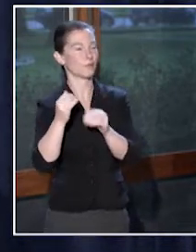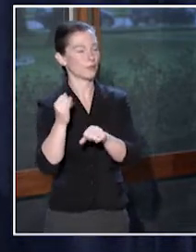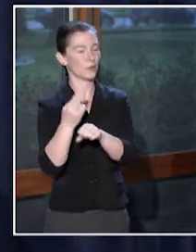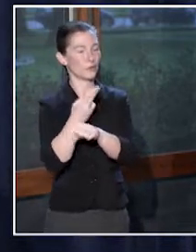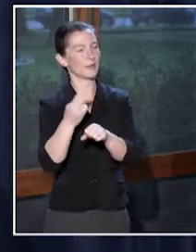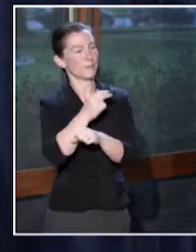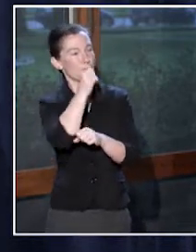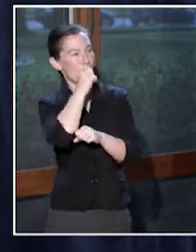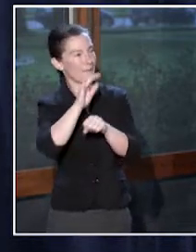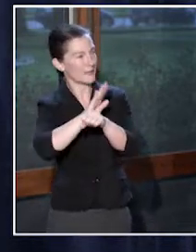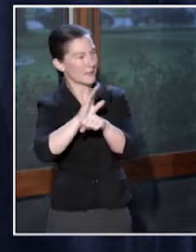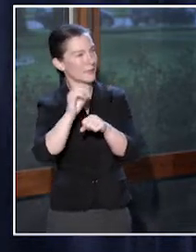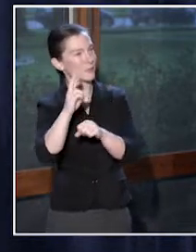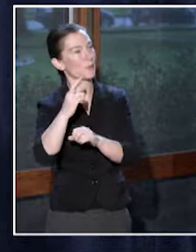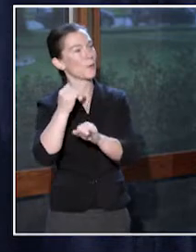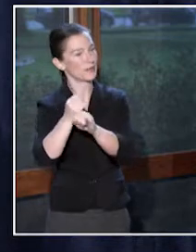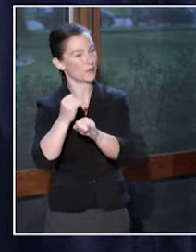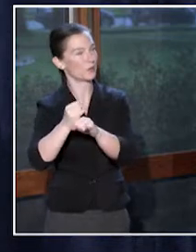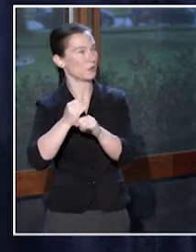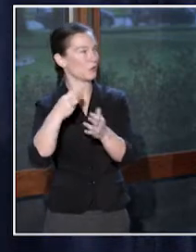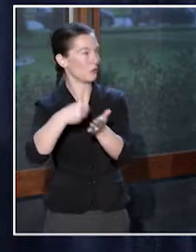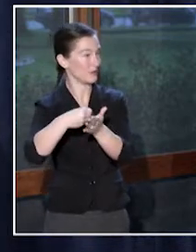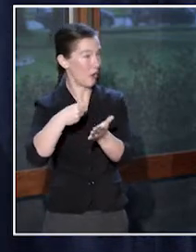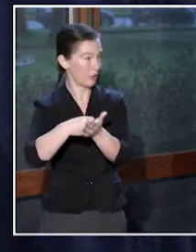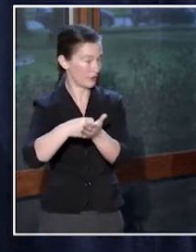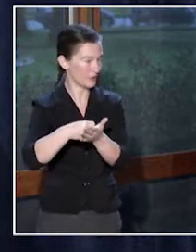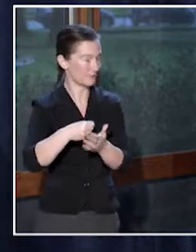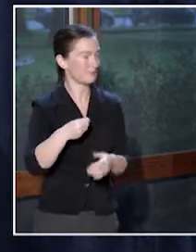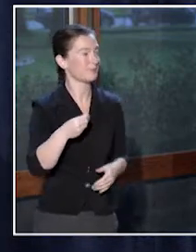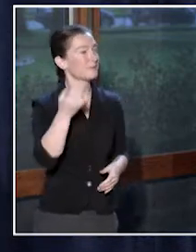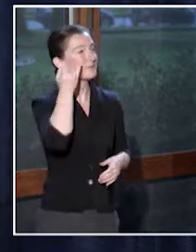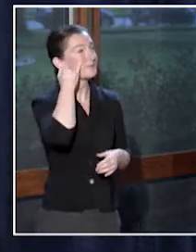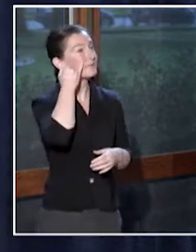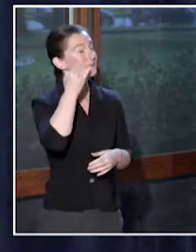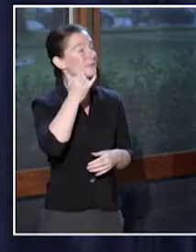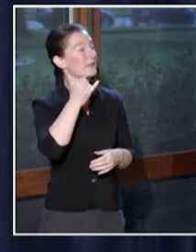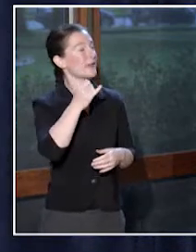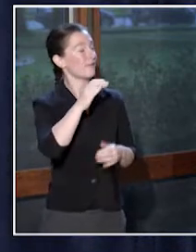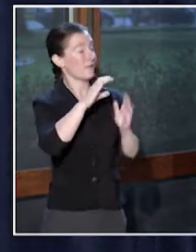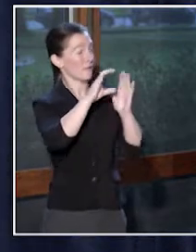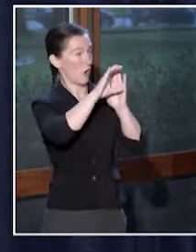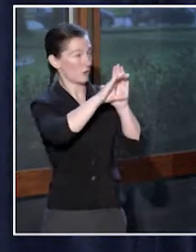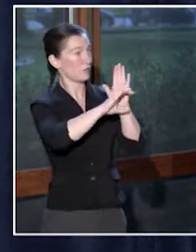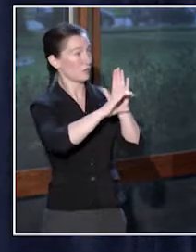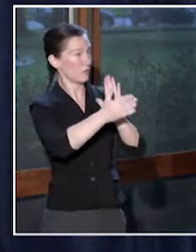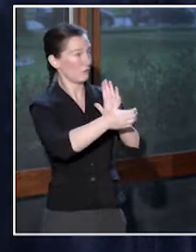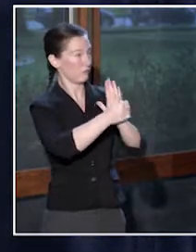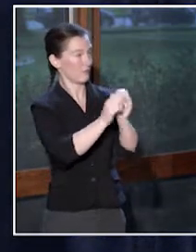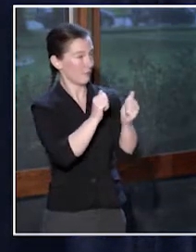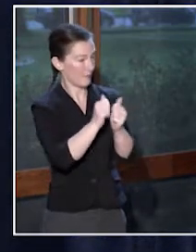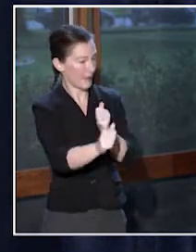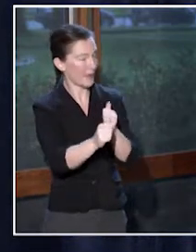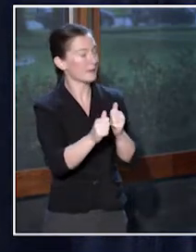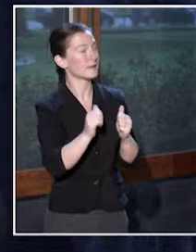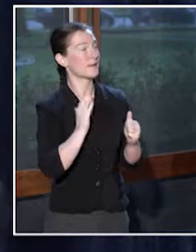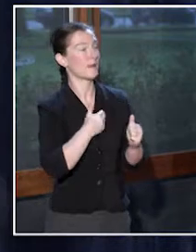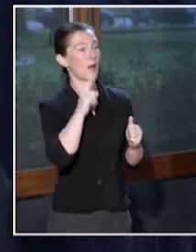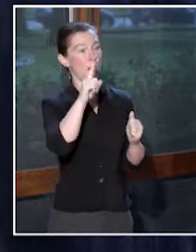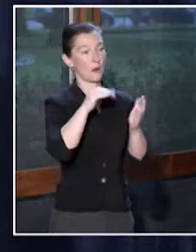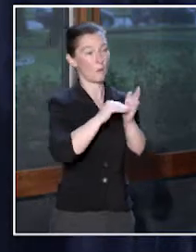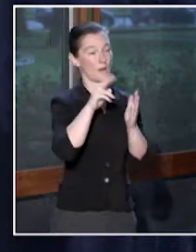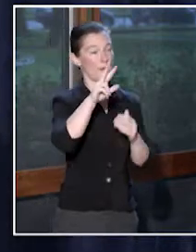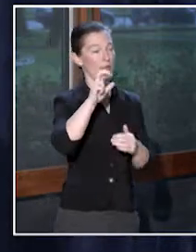this constitutional amendment passes at the ballot, it could take our 1,300 units that